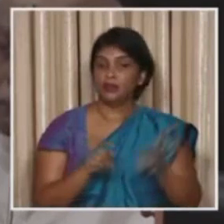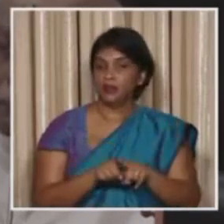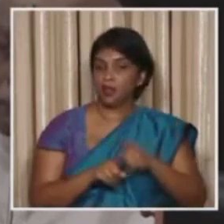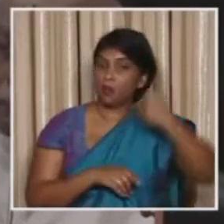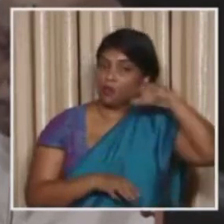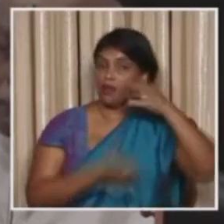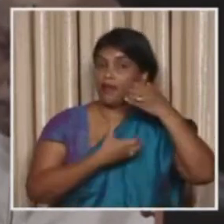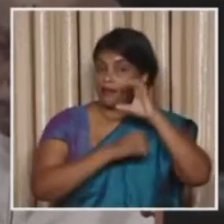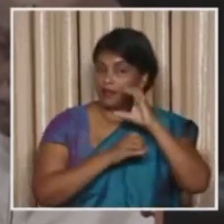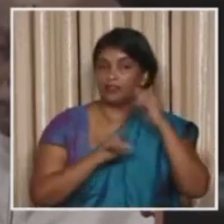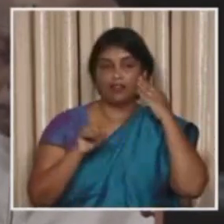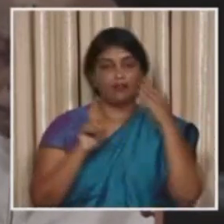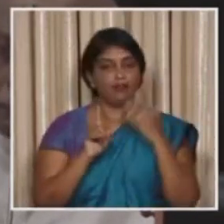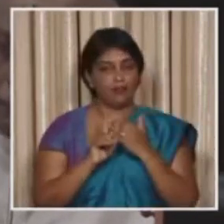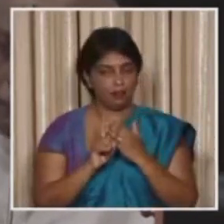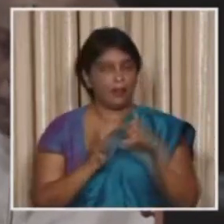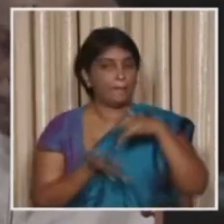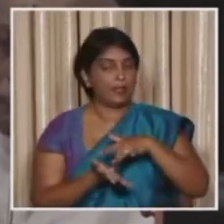Central Cultural Fund have been informed